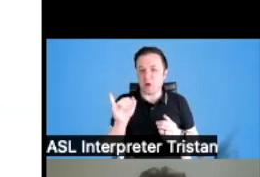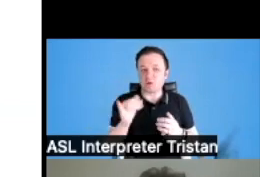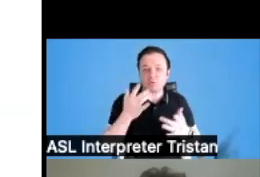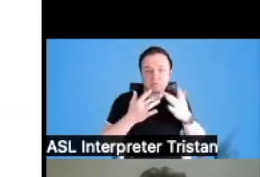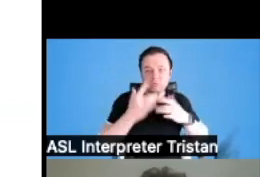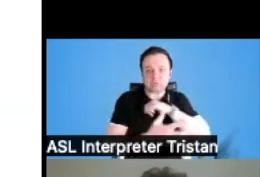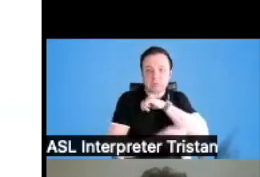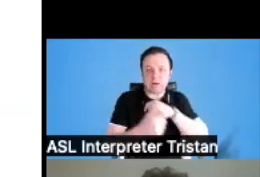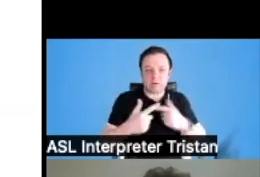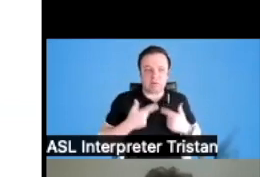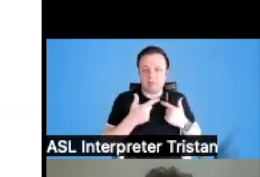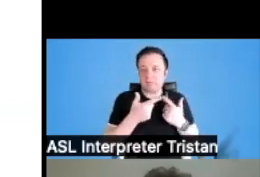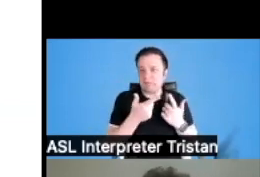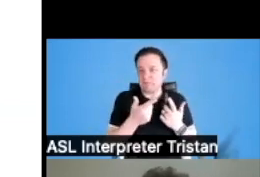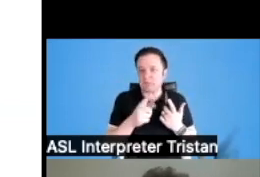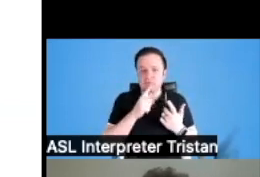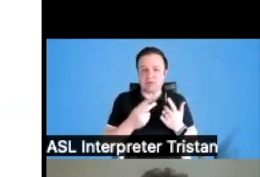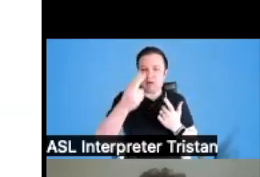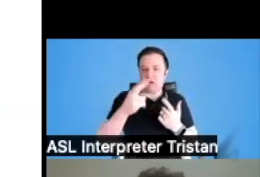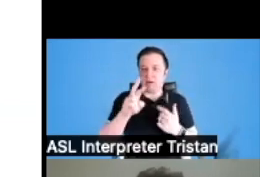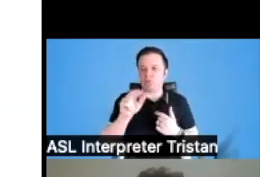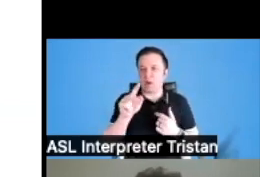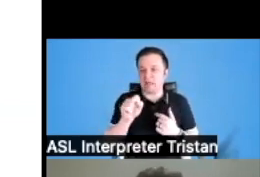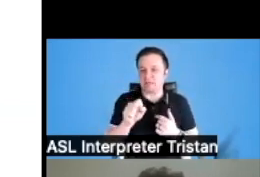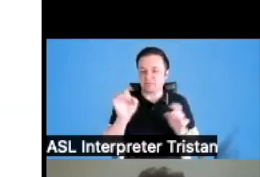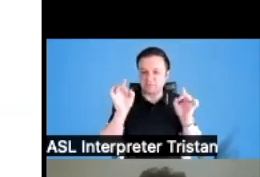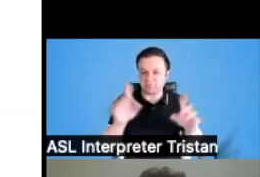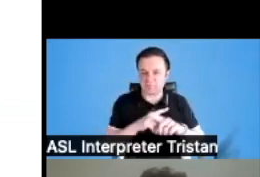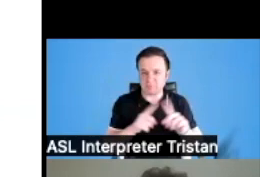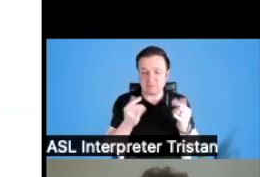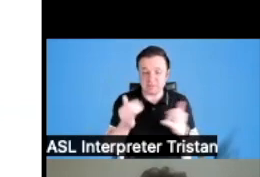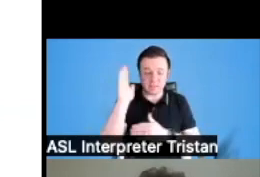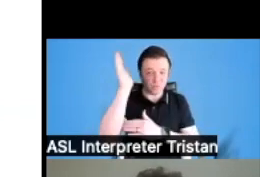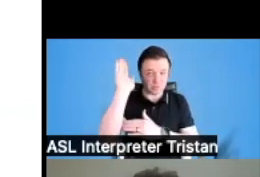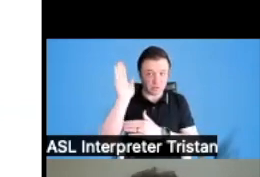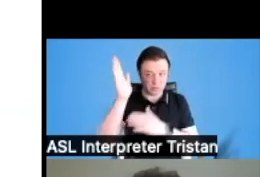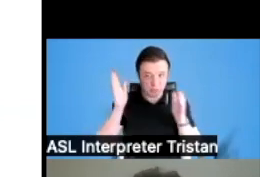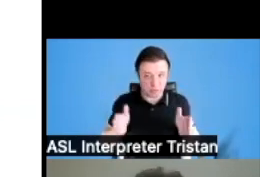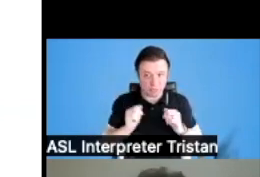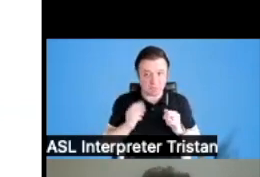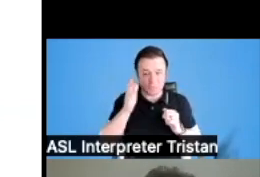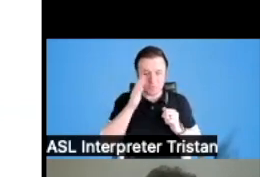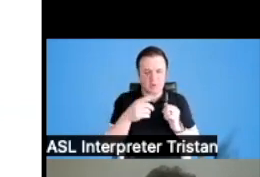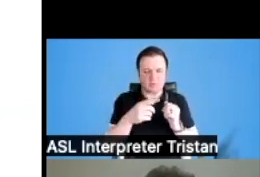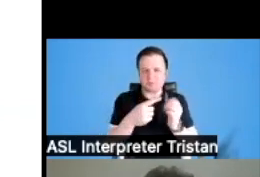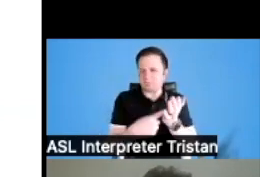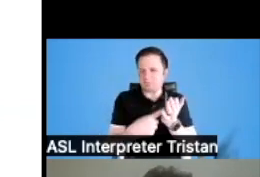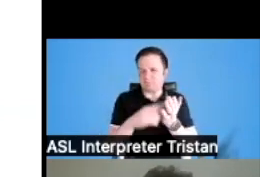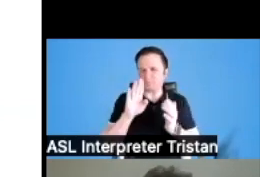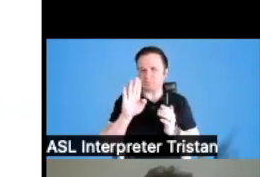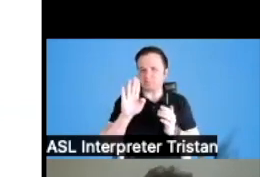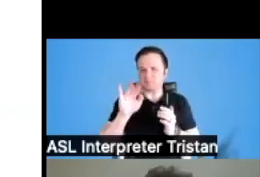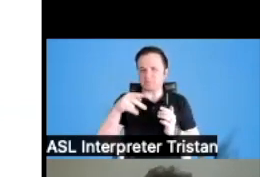rates. Today, our truly survivor-centered presenters will explore what BIPOC survivors say will